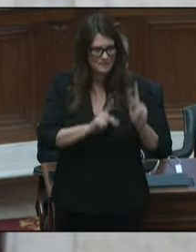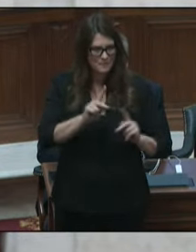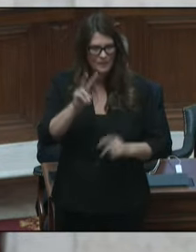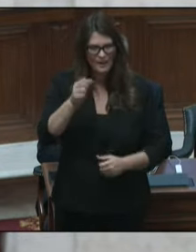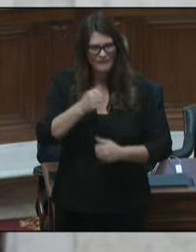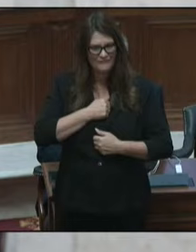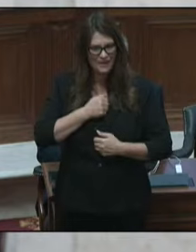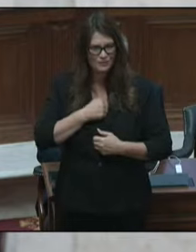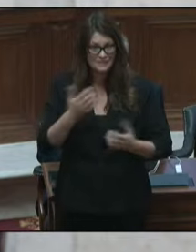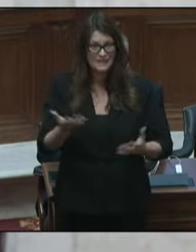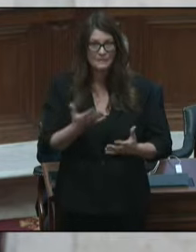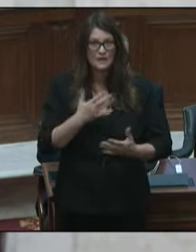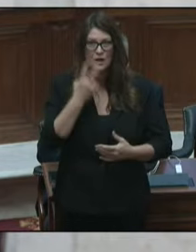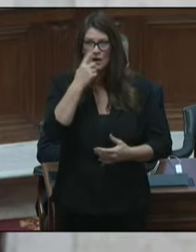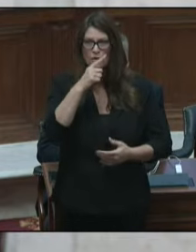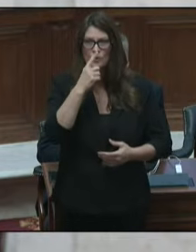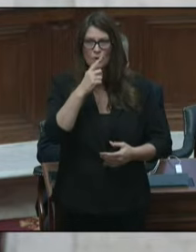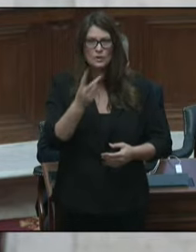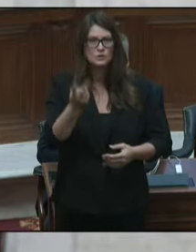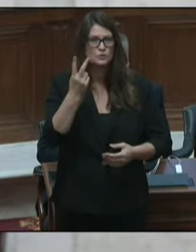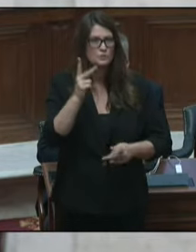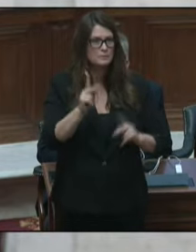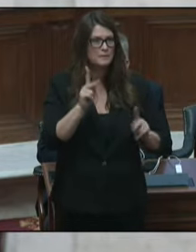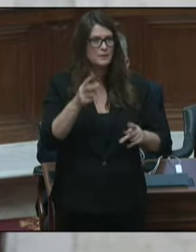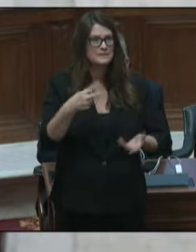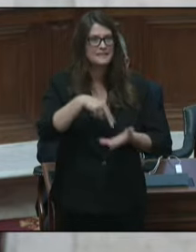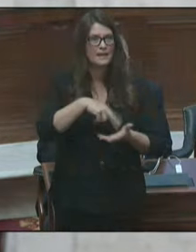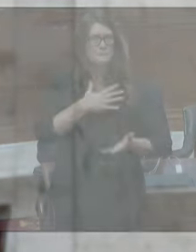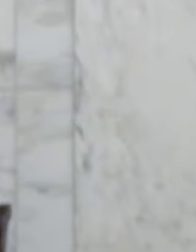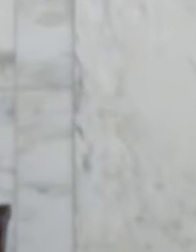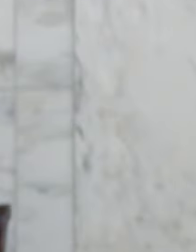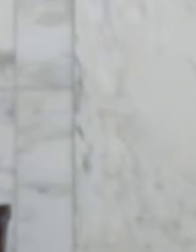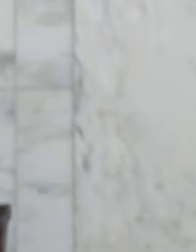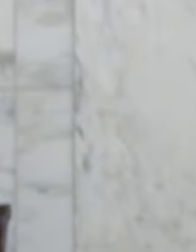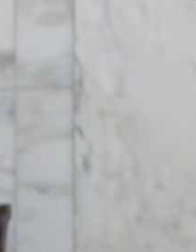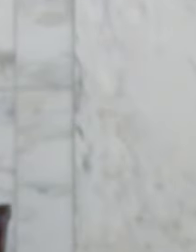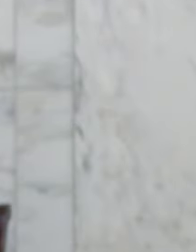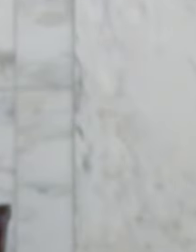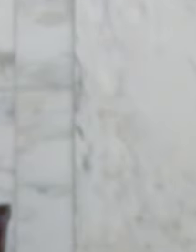So Jamie and Jihan, wherever you are, please stand.